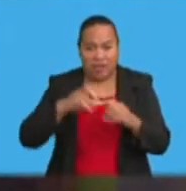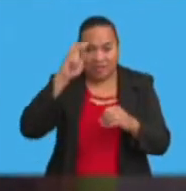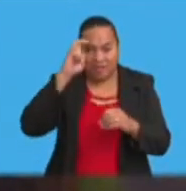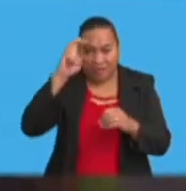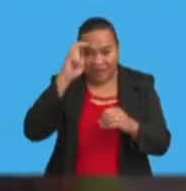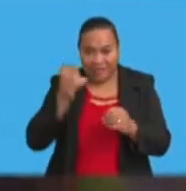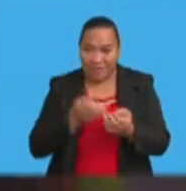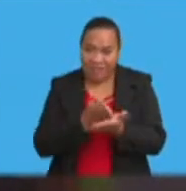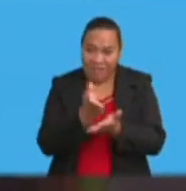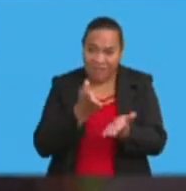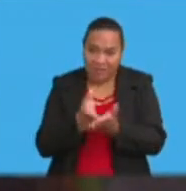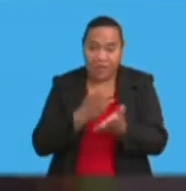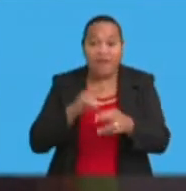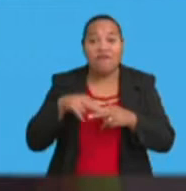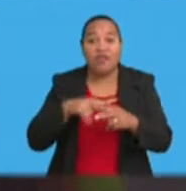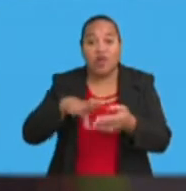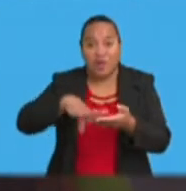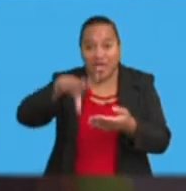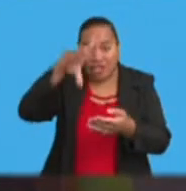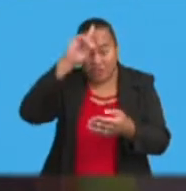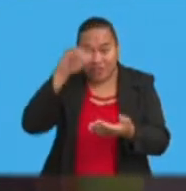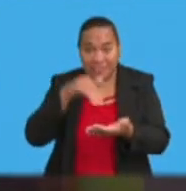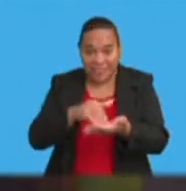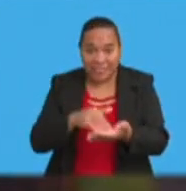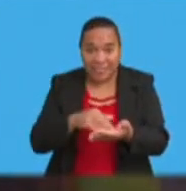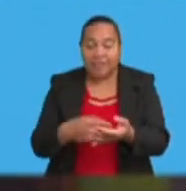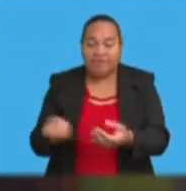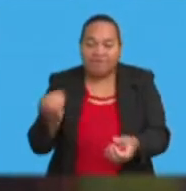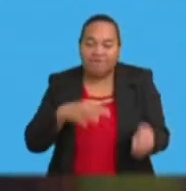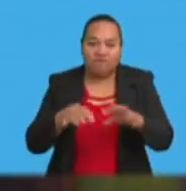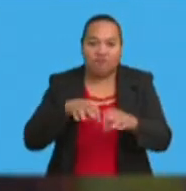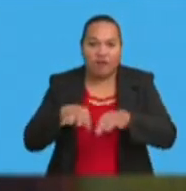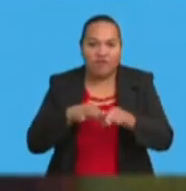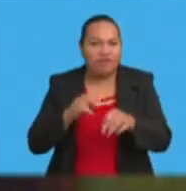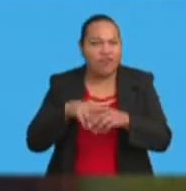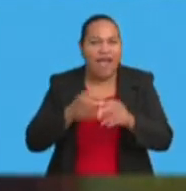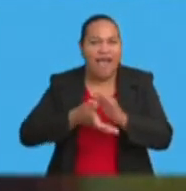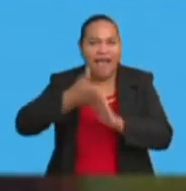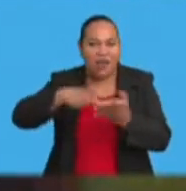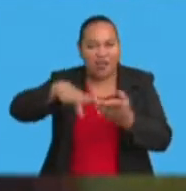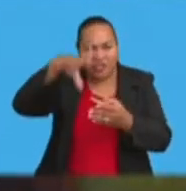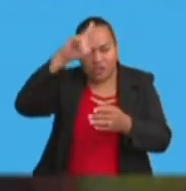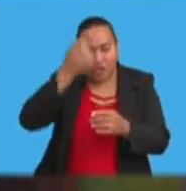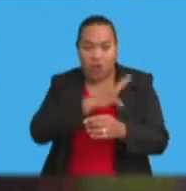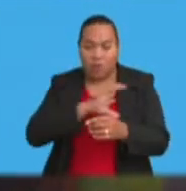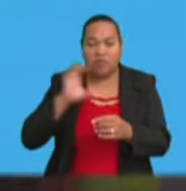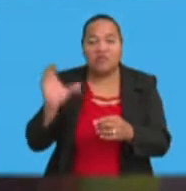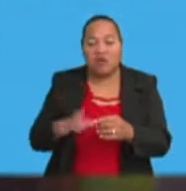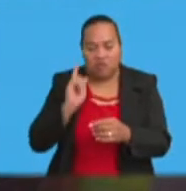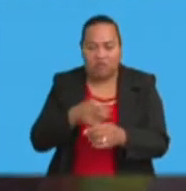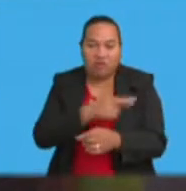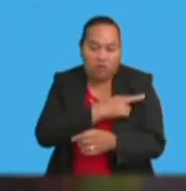providers. The Fiji Education Center has been put in place. The Fiji Higher Education Commission, Madam Speaker, has been put in place to do that. Once again,